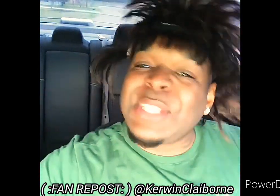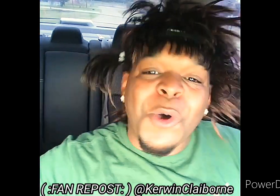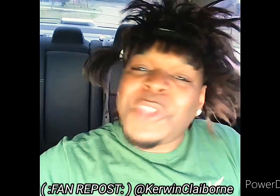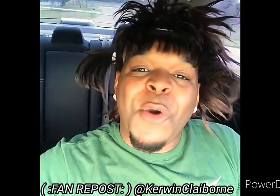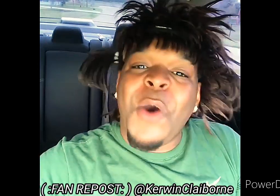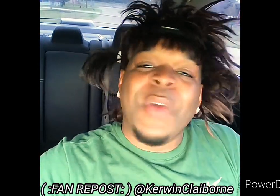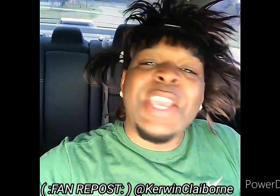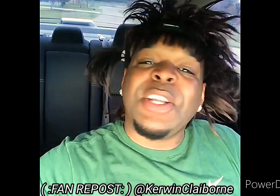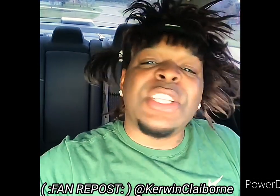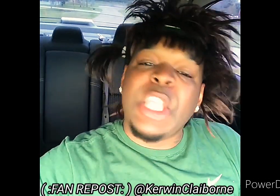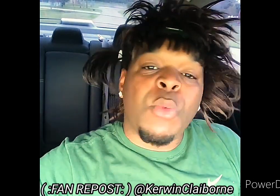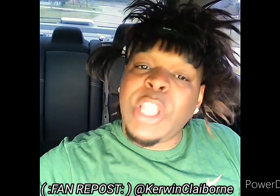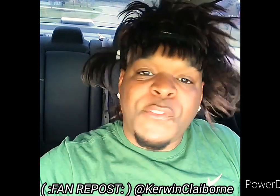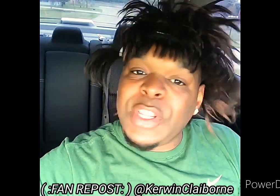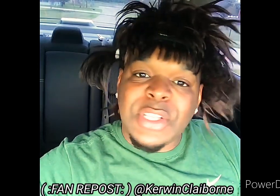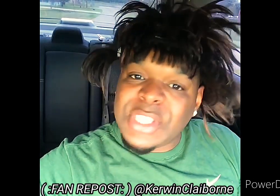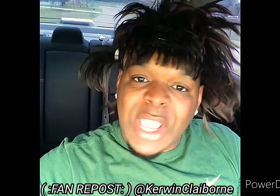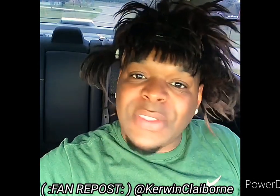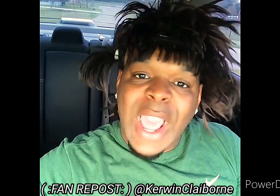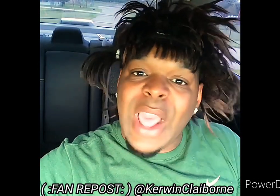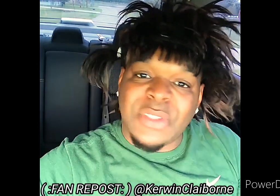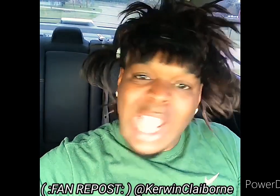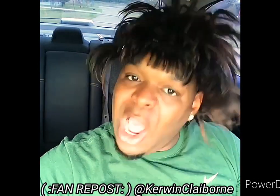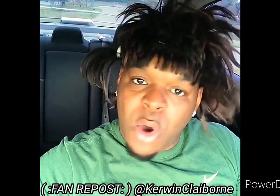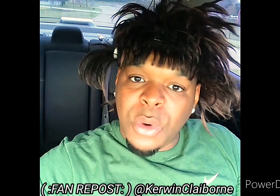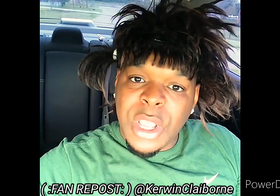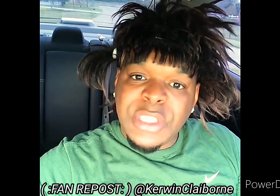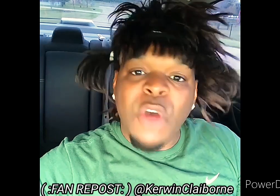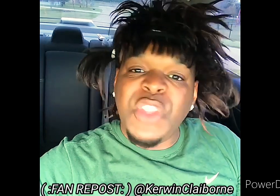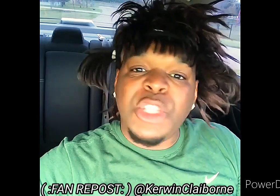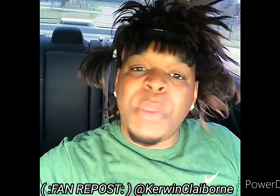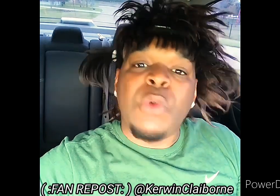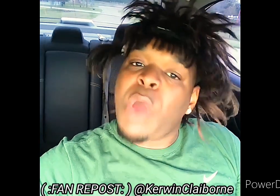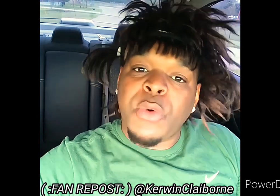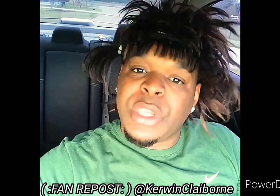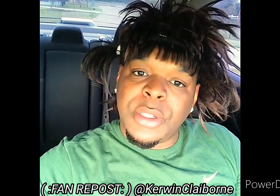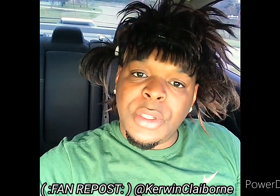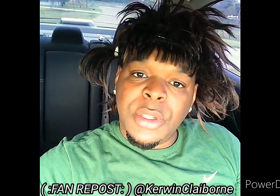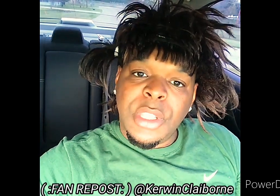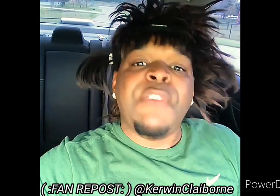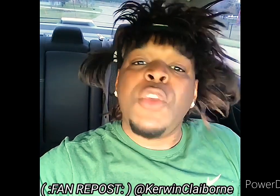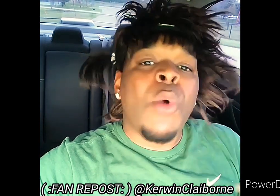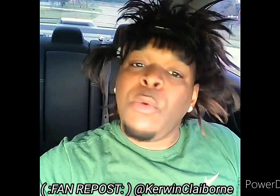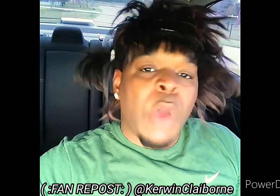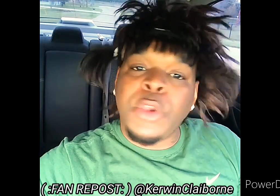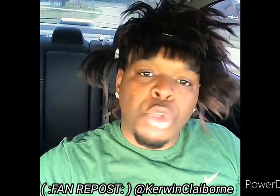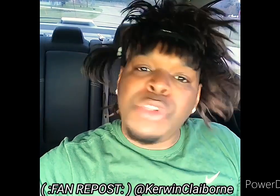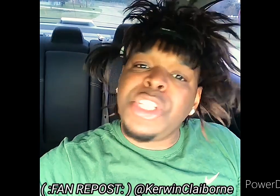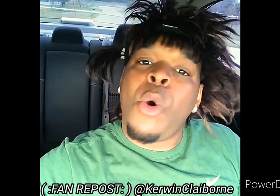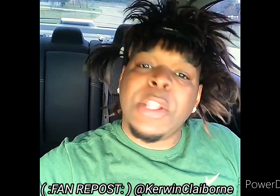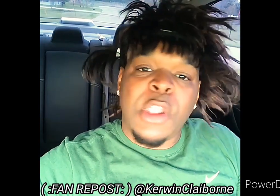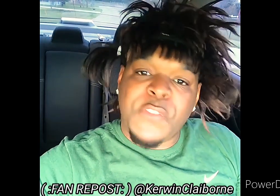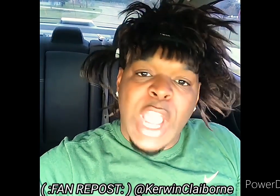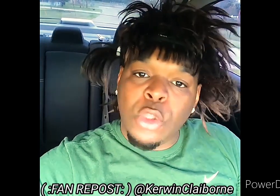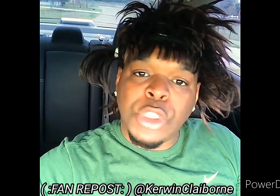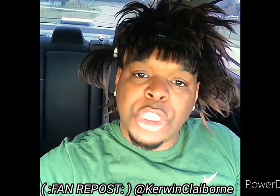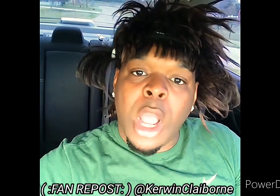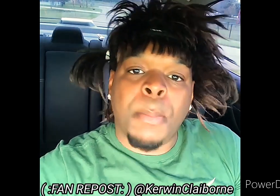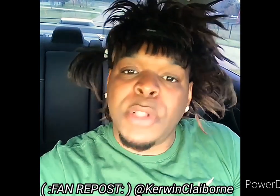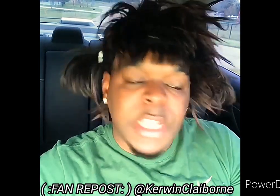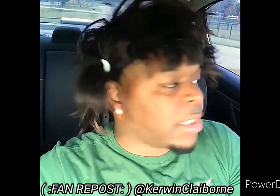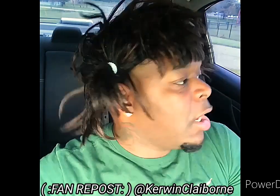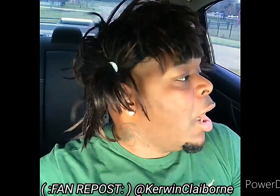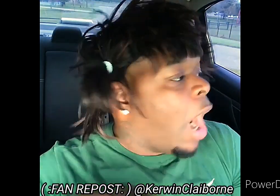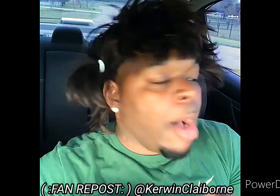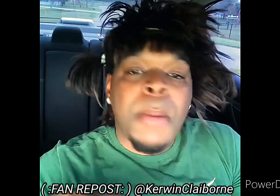y'all is so doggone eager to see what i'm finna say god dawg y'all need to be working if you ain't working you need to go out there and find you